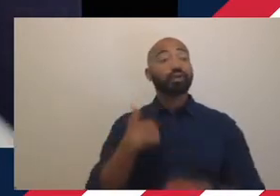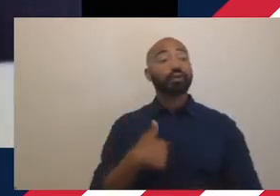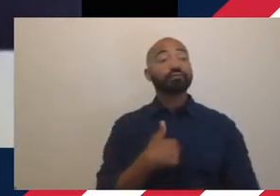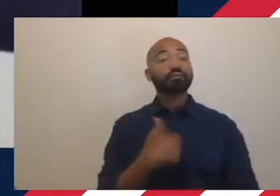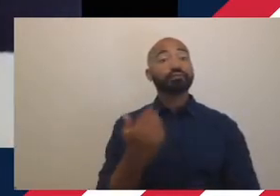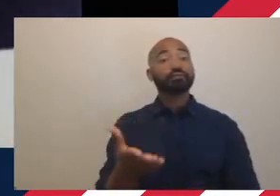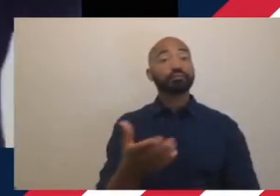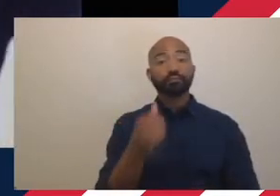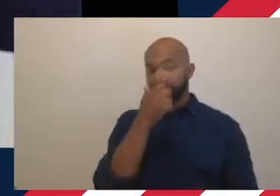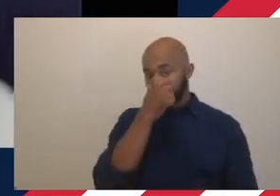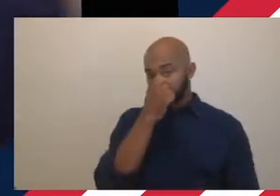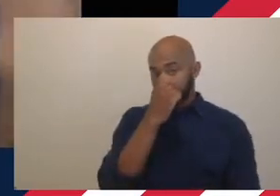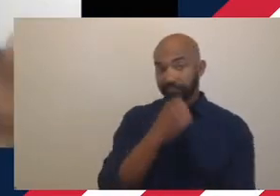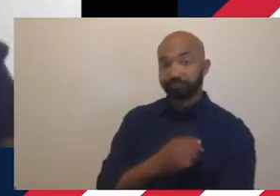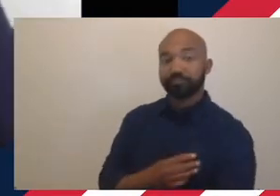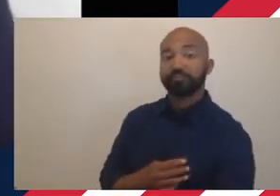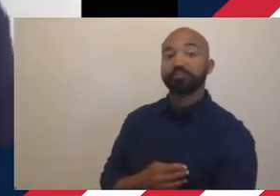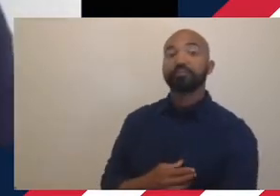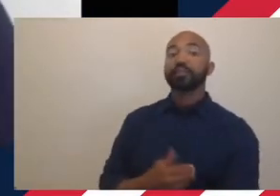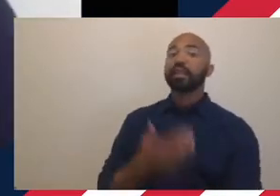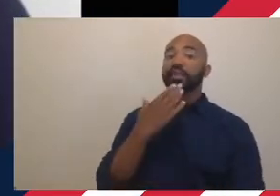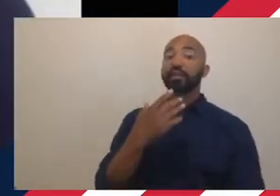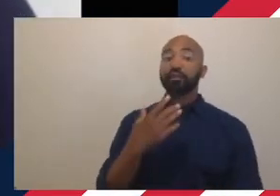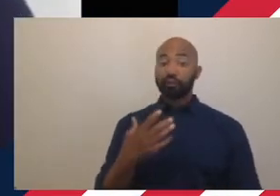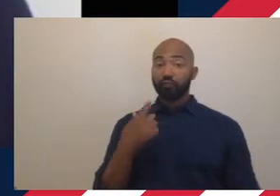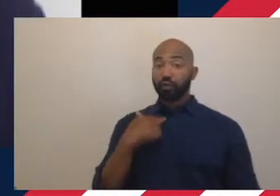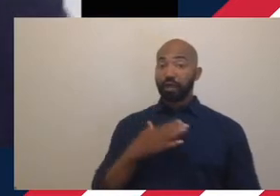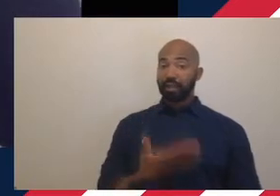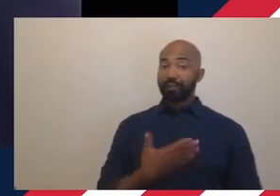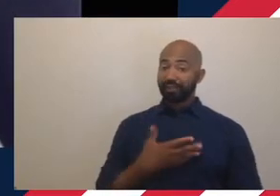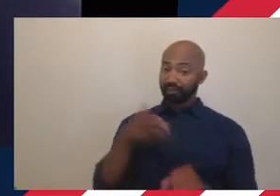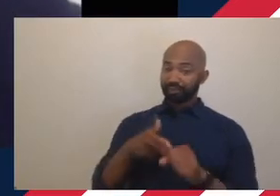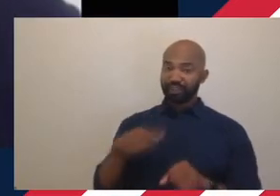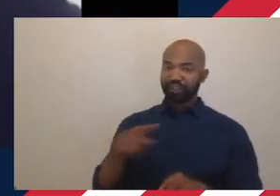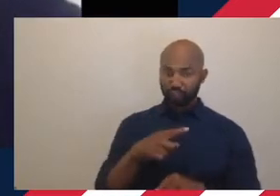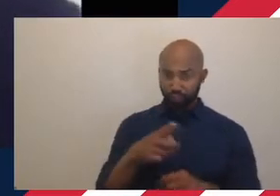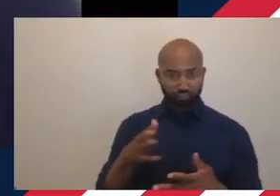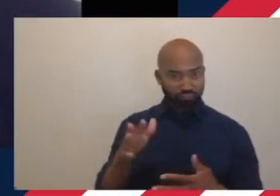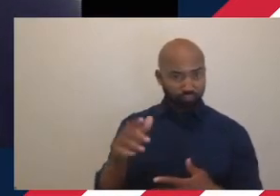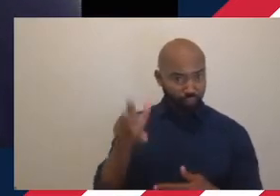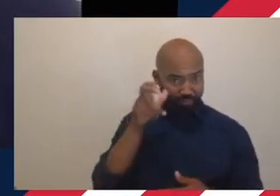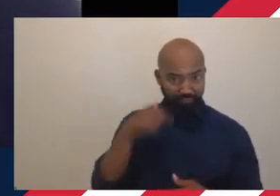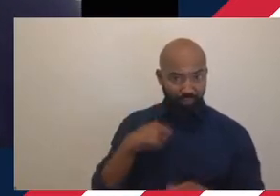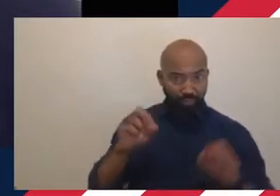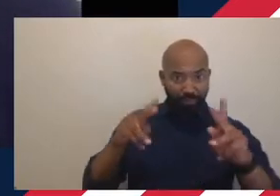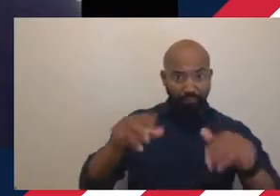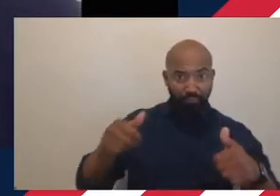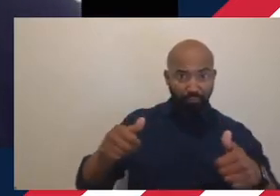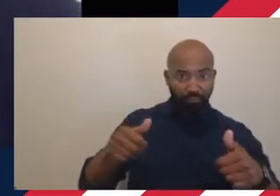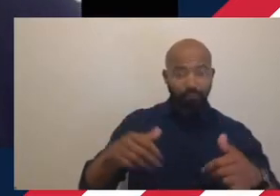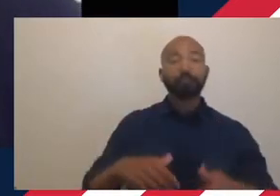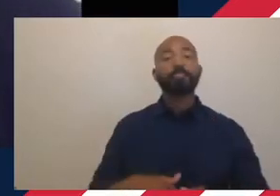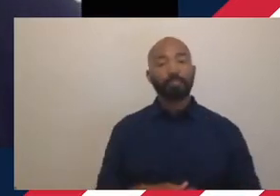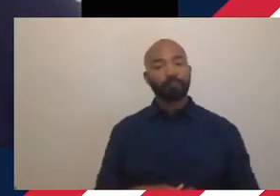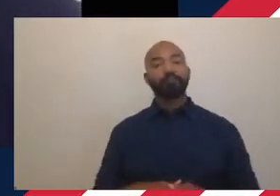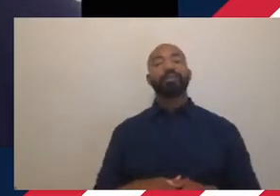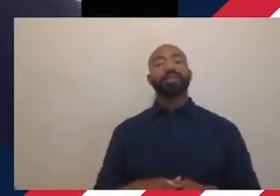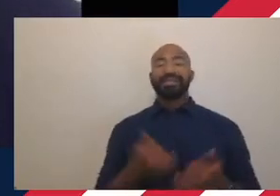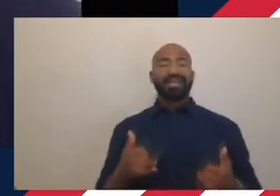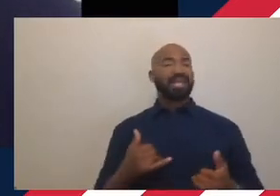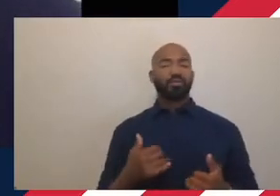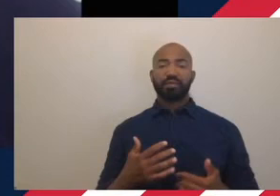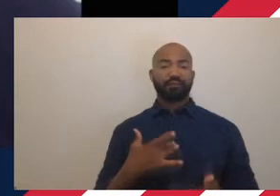Sorry, thank you for having me. Can you hear me all right? All right. I'm really honored to